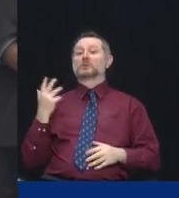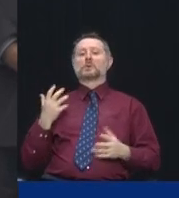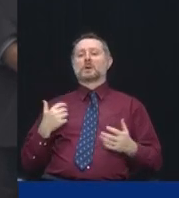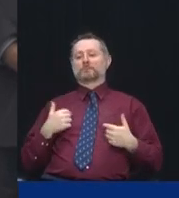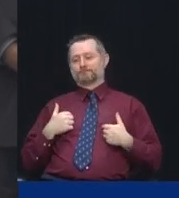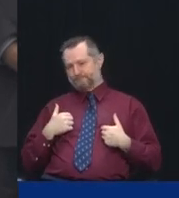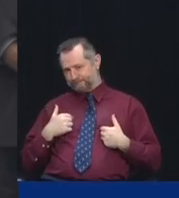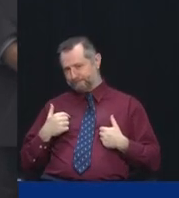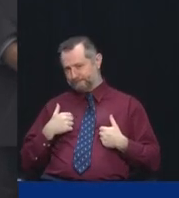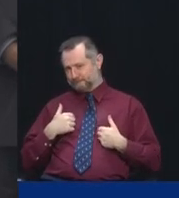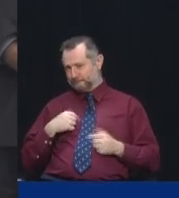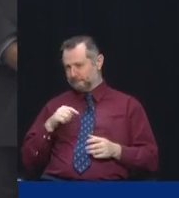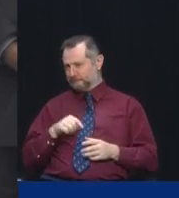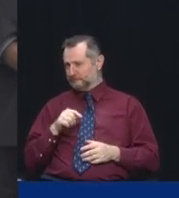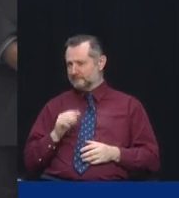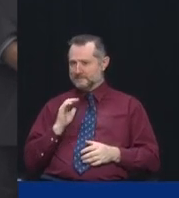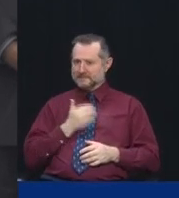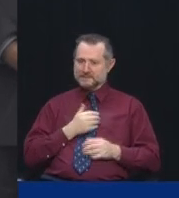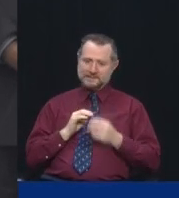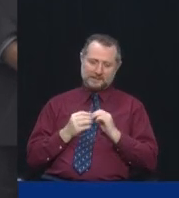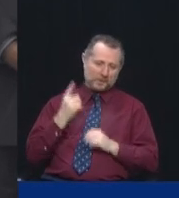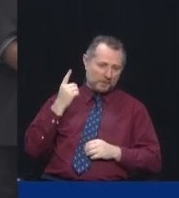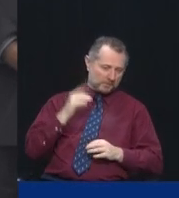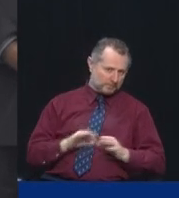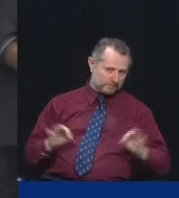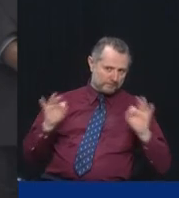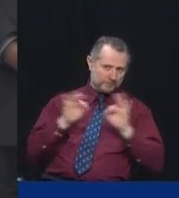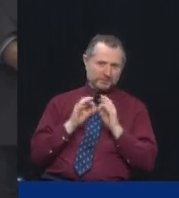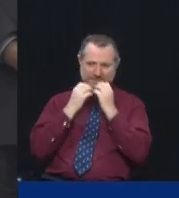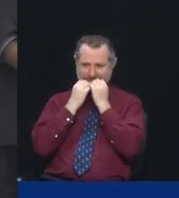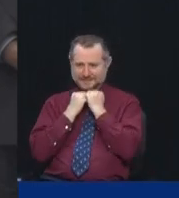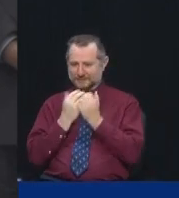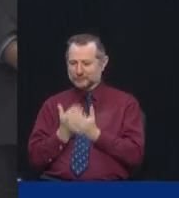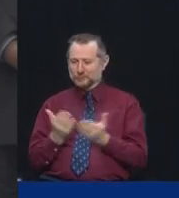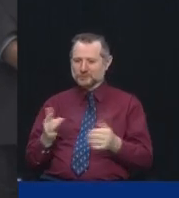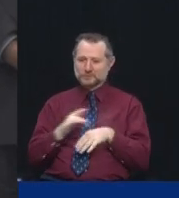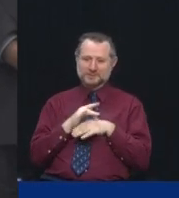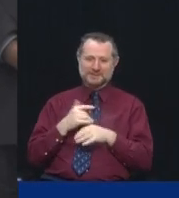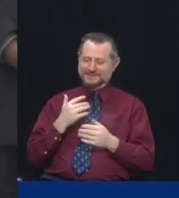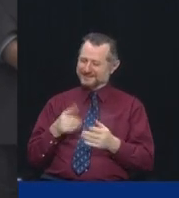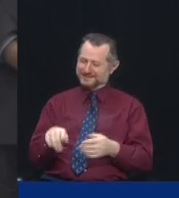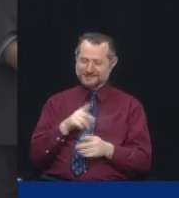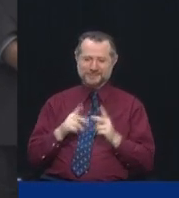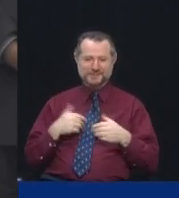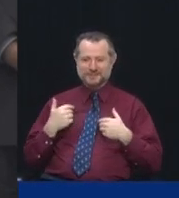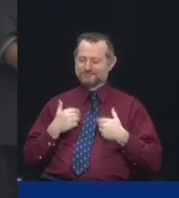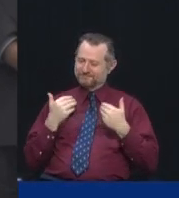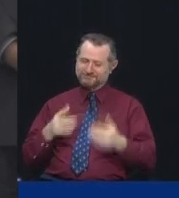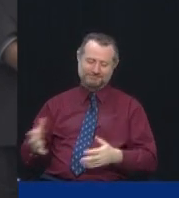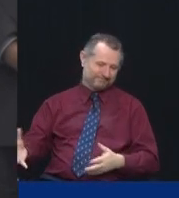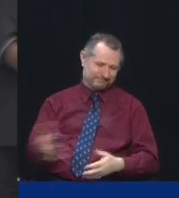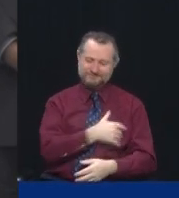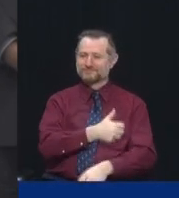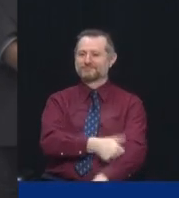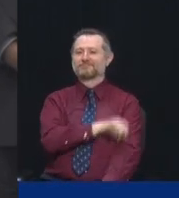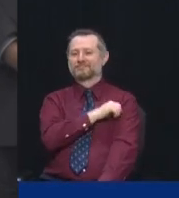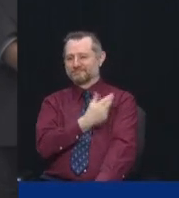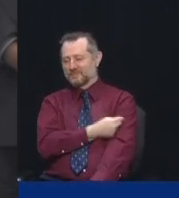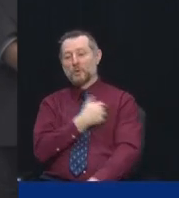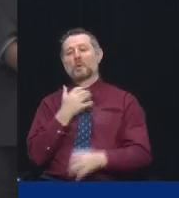precious resources, our youth, are getting vaccinated. So let's be clear,